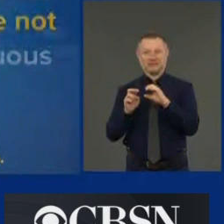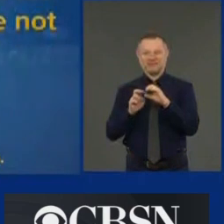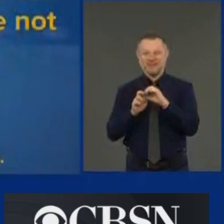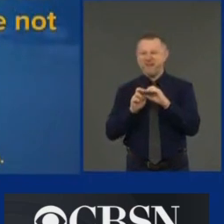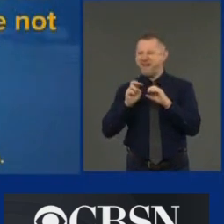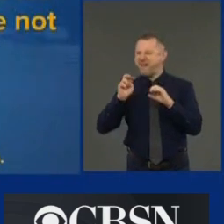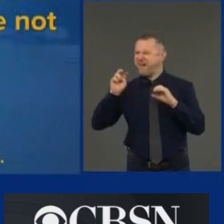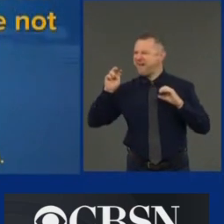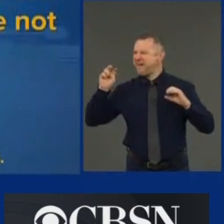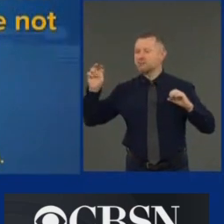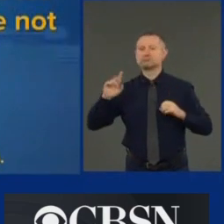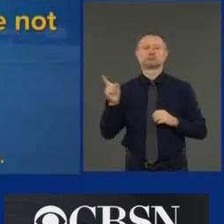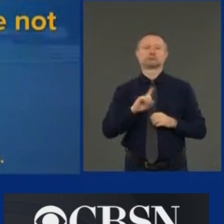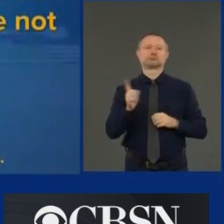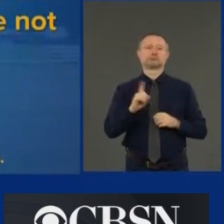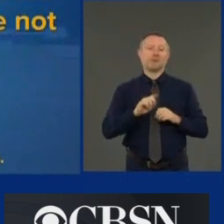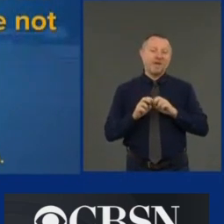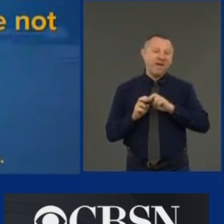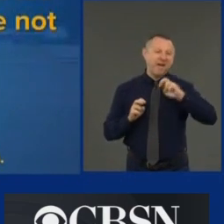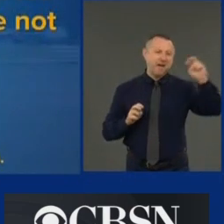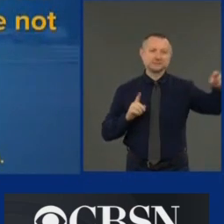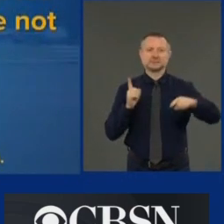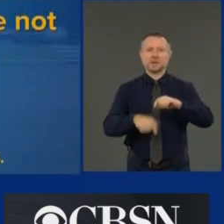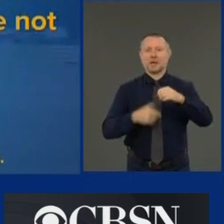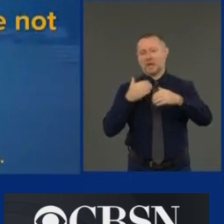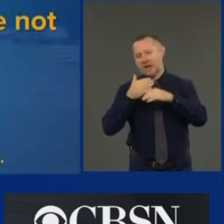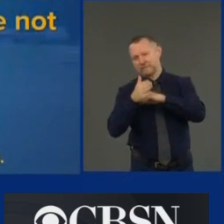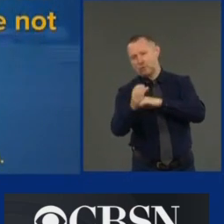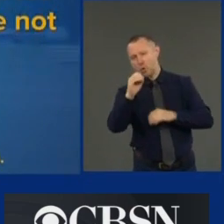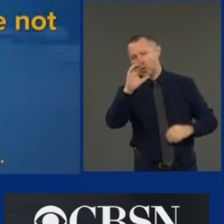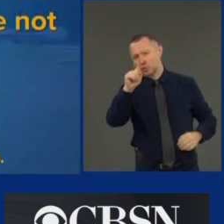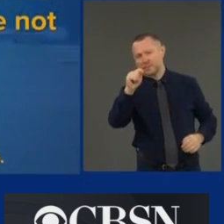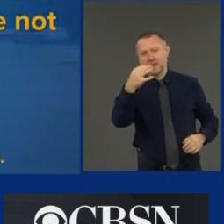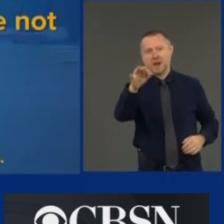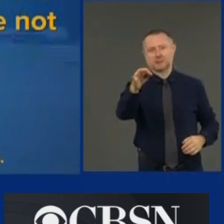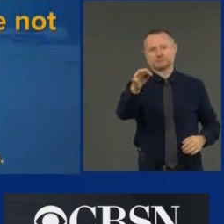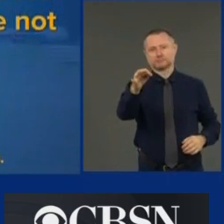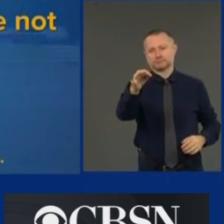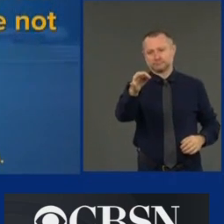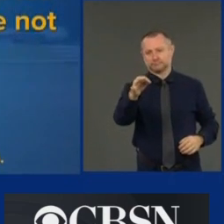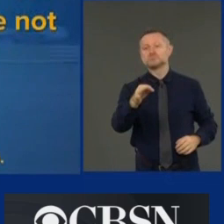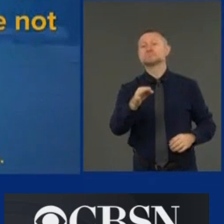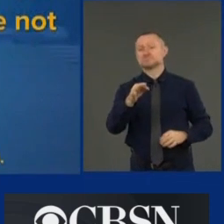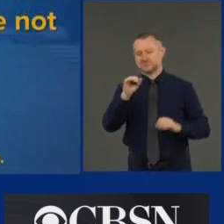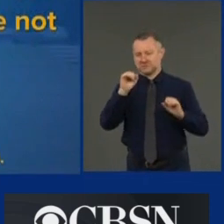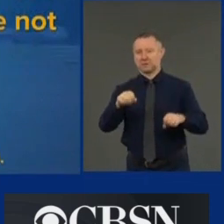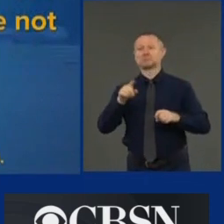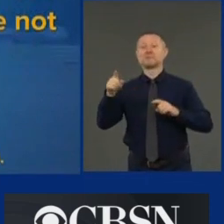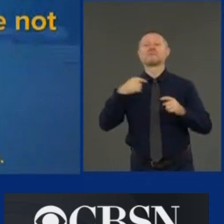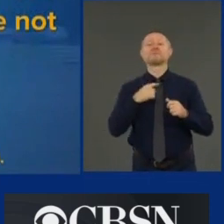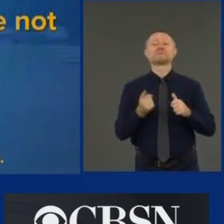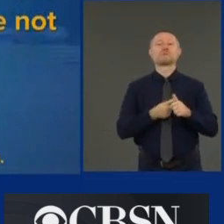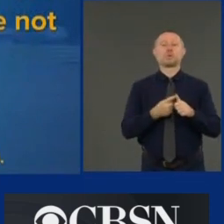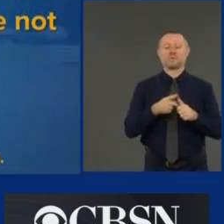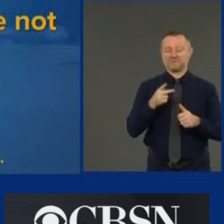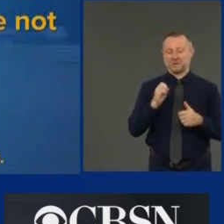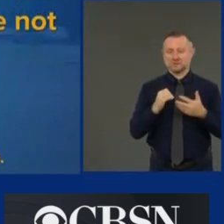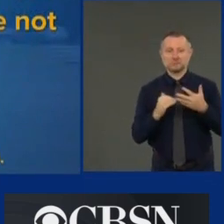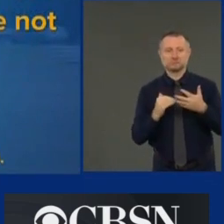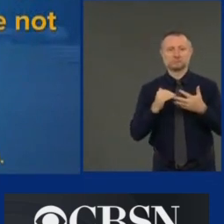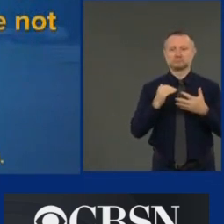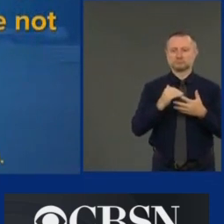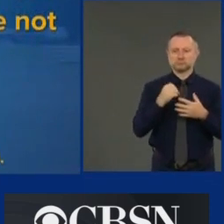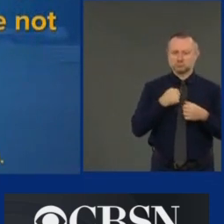October 19th. Again, we're doing this in phases. We want to see what the effect is. We want to see how it works. Schools opening in